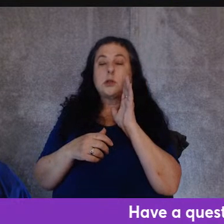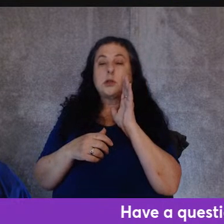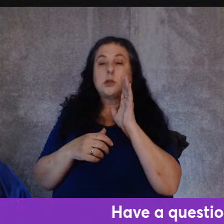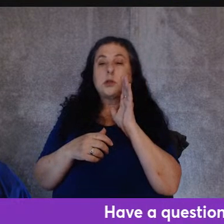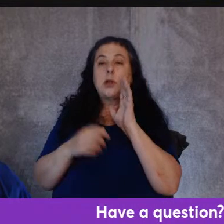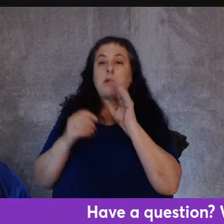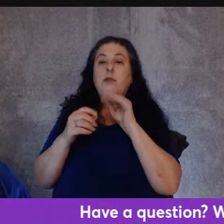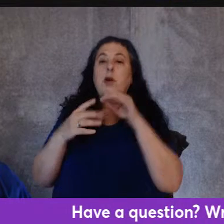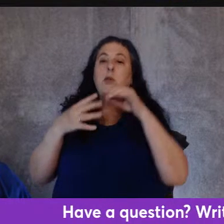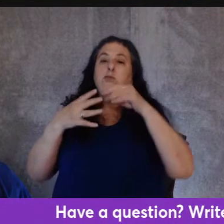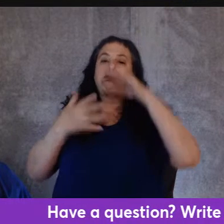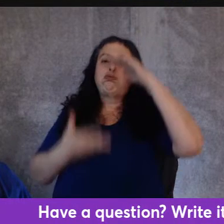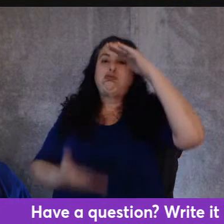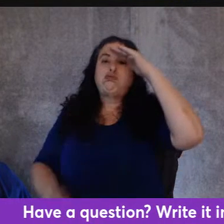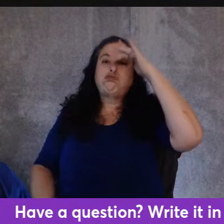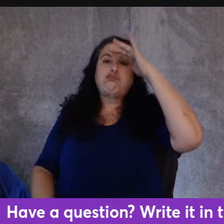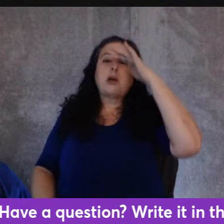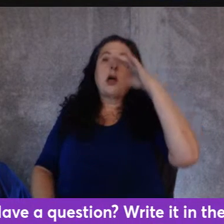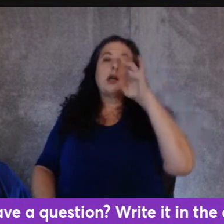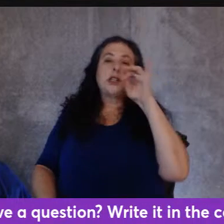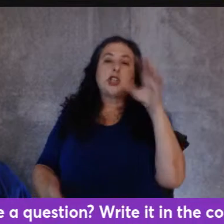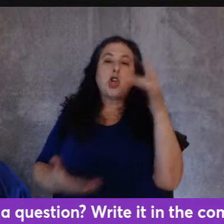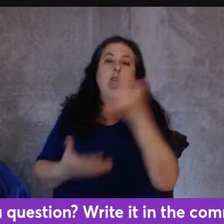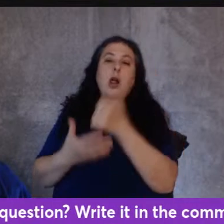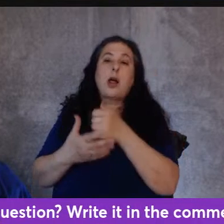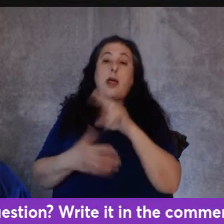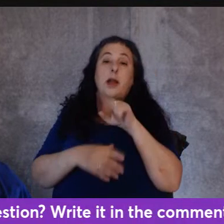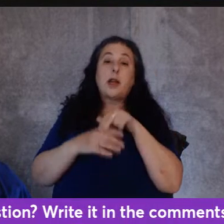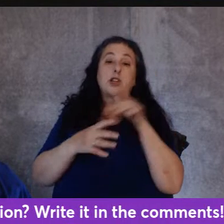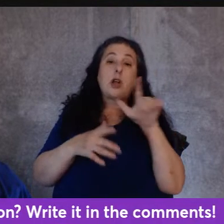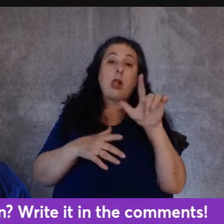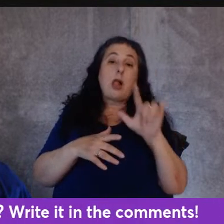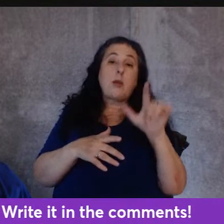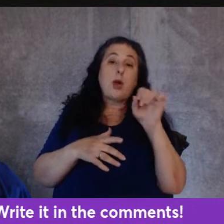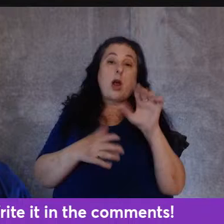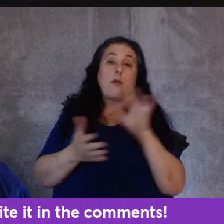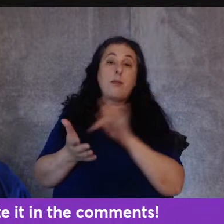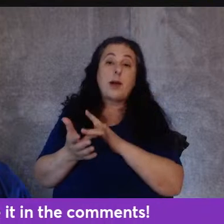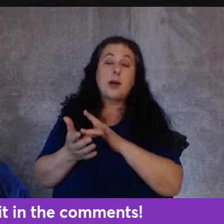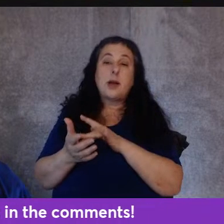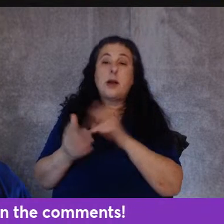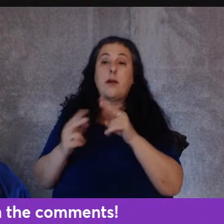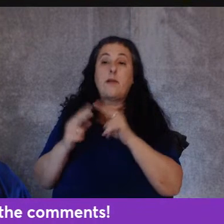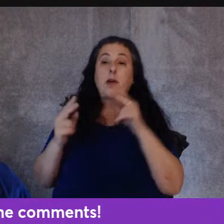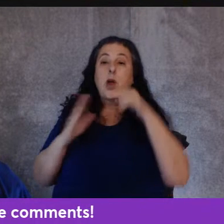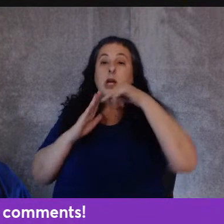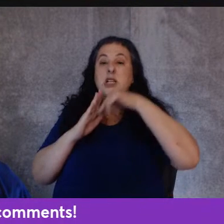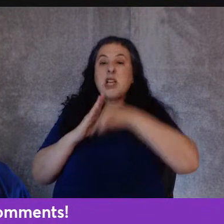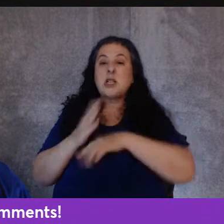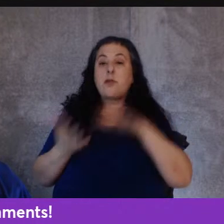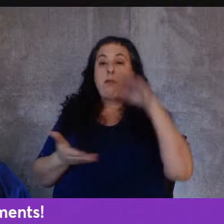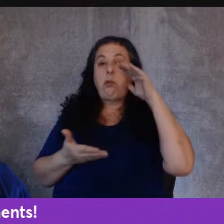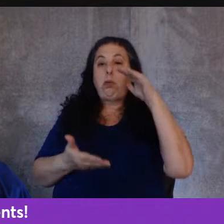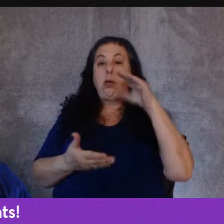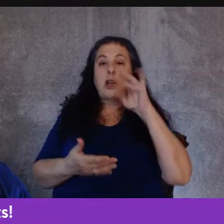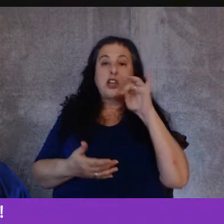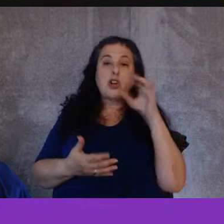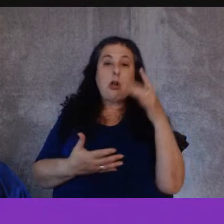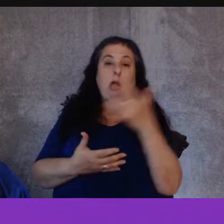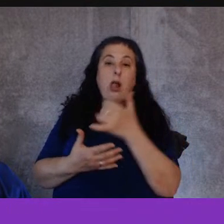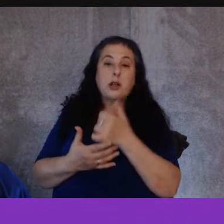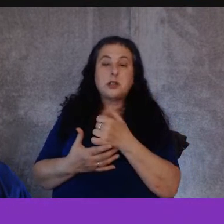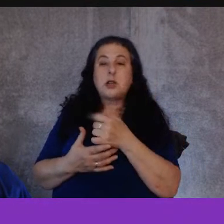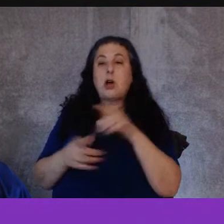digital collection. The National Library of Medicine has a very extensive digital collection,